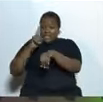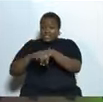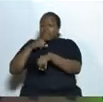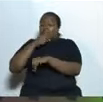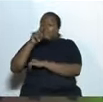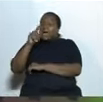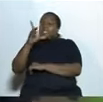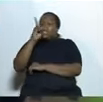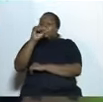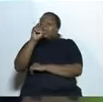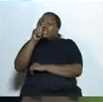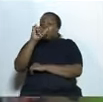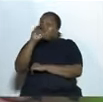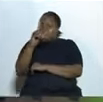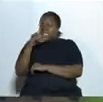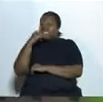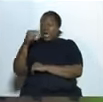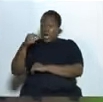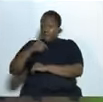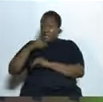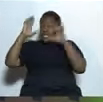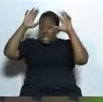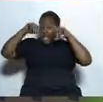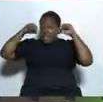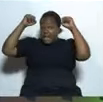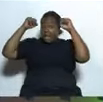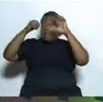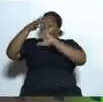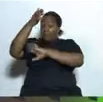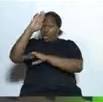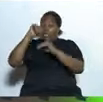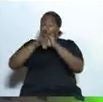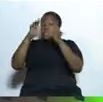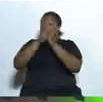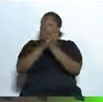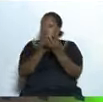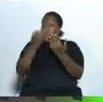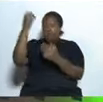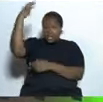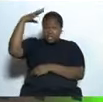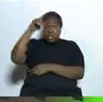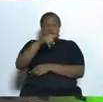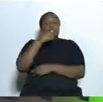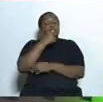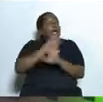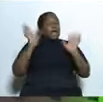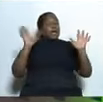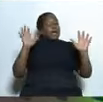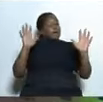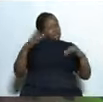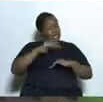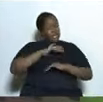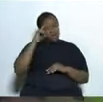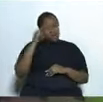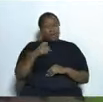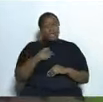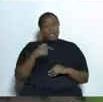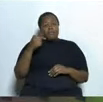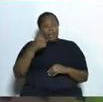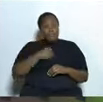said, I am the Lamb of God in the book of Revelation, this man said, that's enough for me. I have